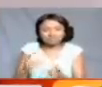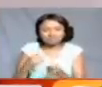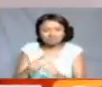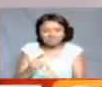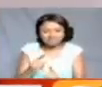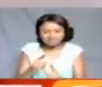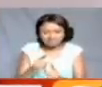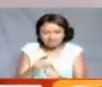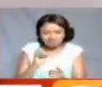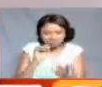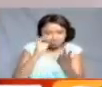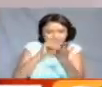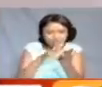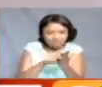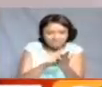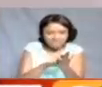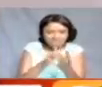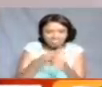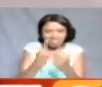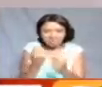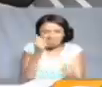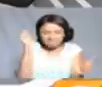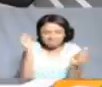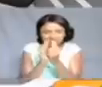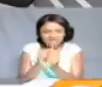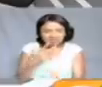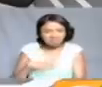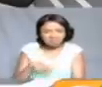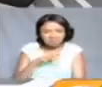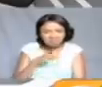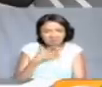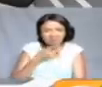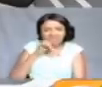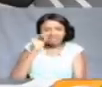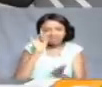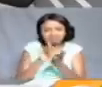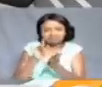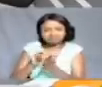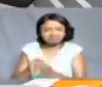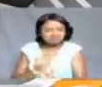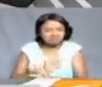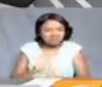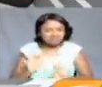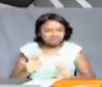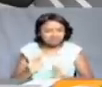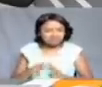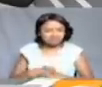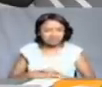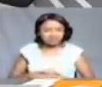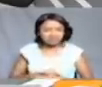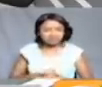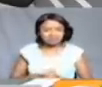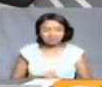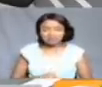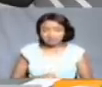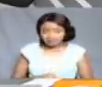only 10 people like the thing. So numbers are not an entirely deciding factor. No, they're not. I